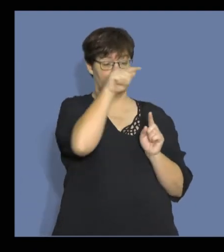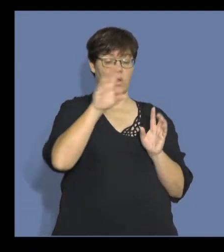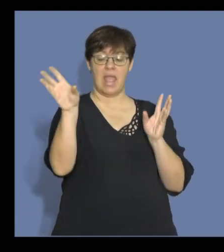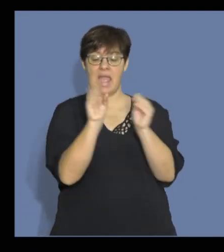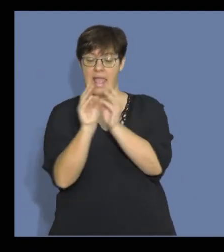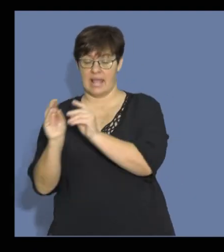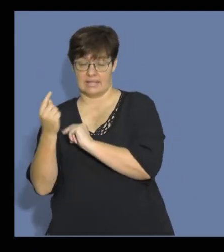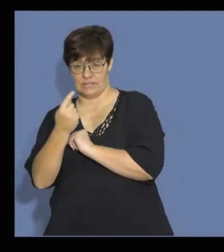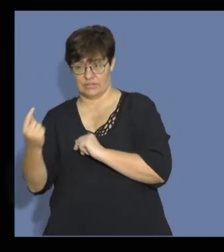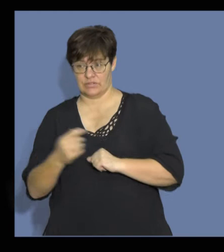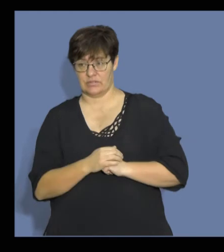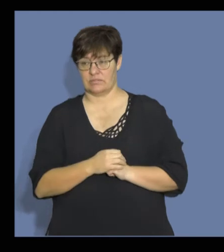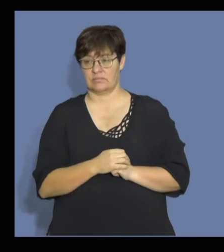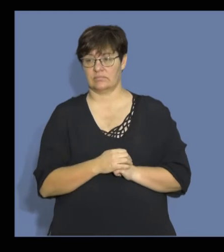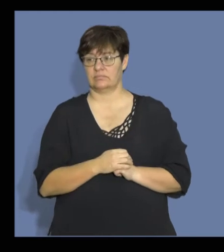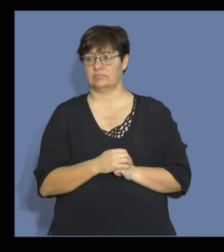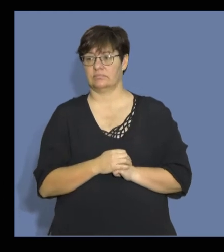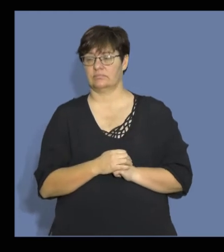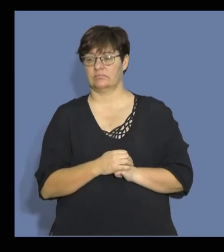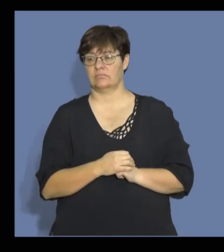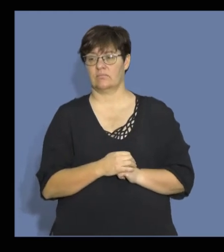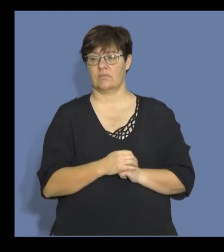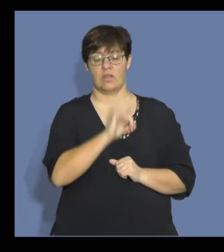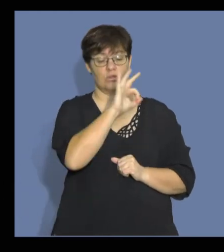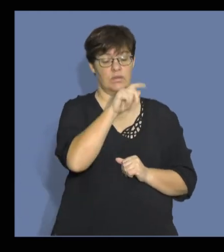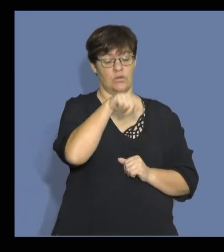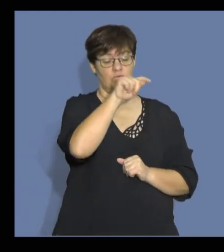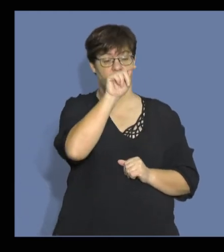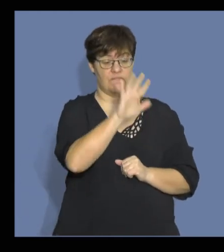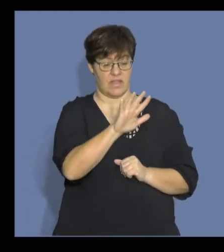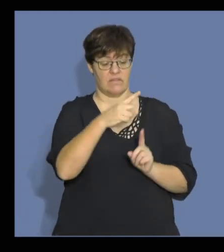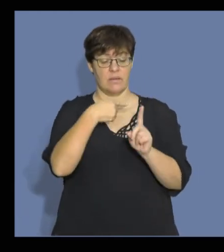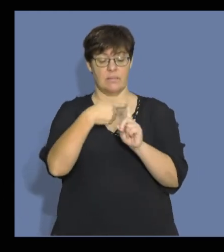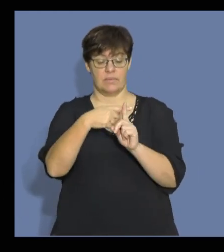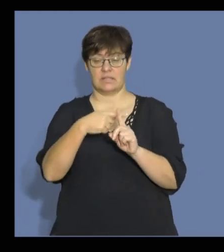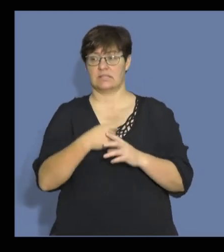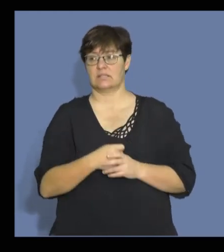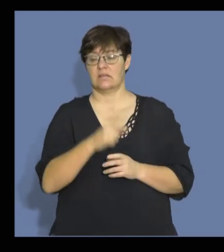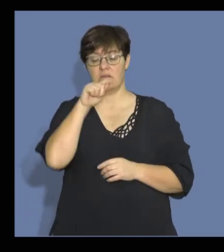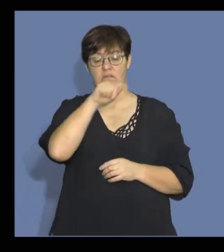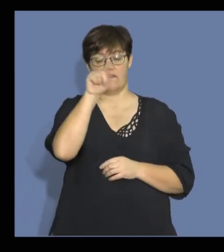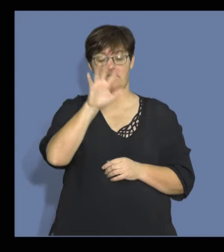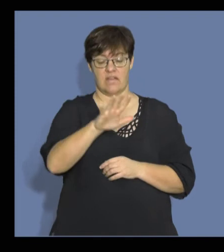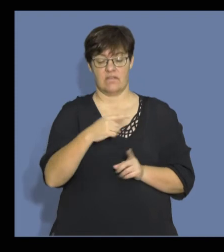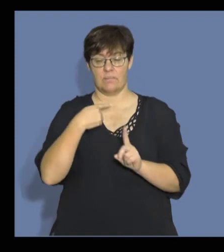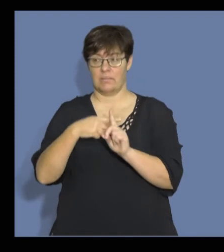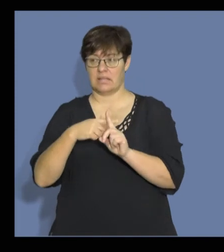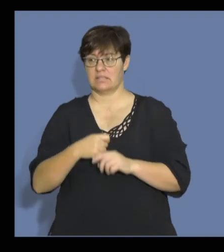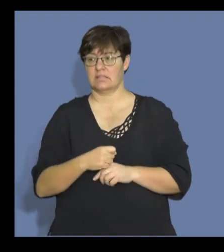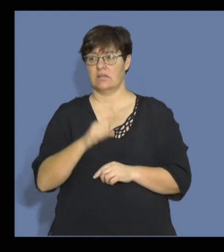to have to add these. So I'm going to go 3 root 5 plus the square root of